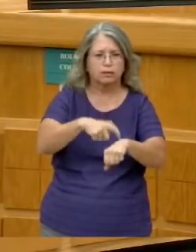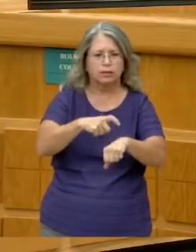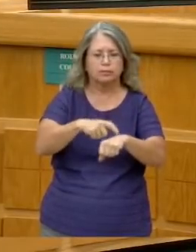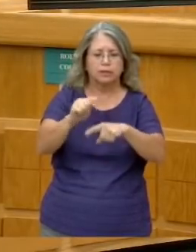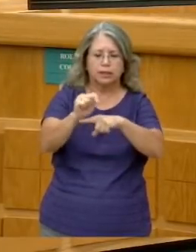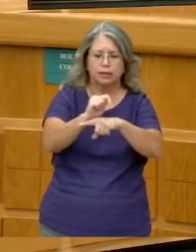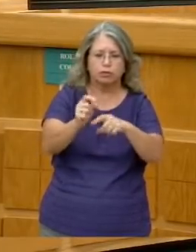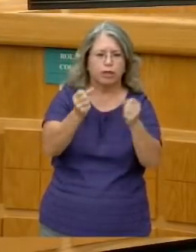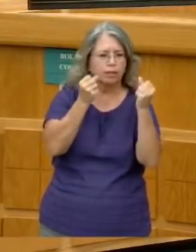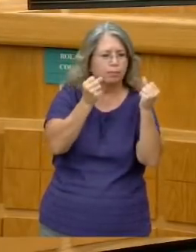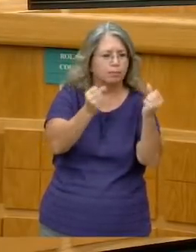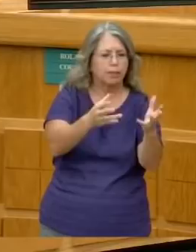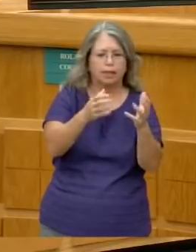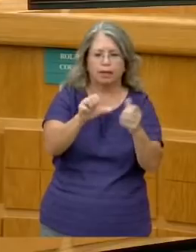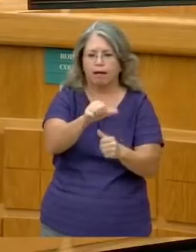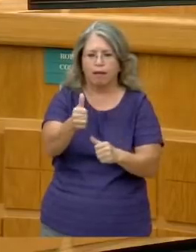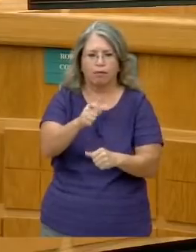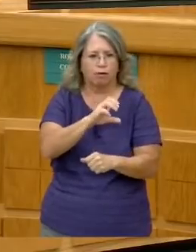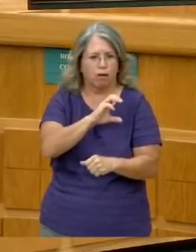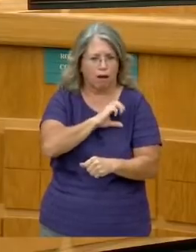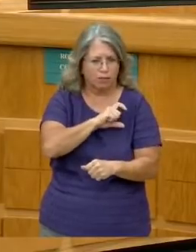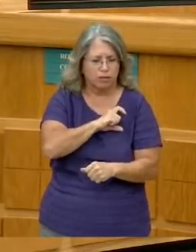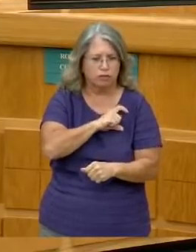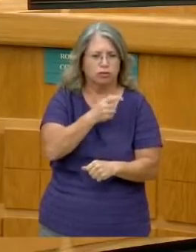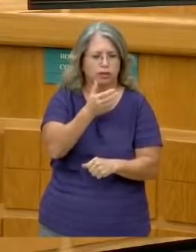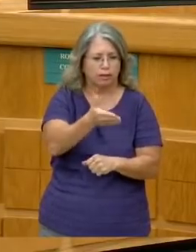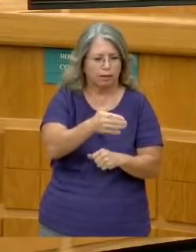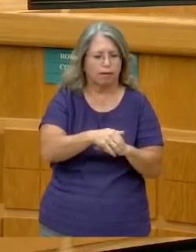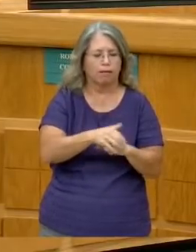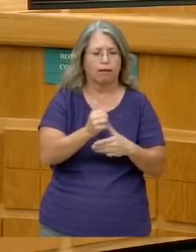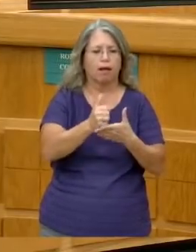and prepared them to be better public servants.